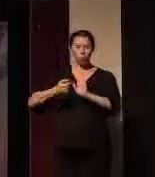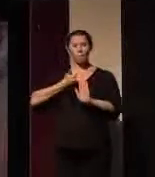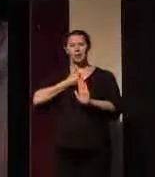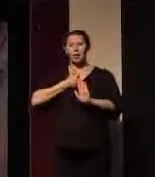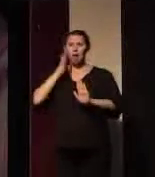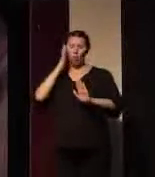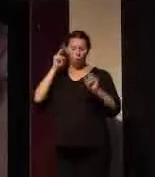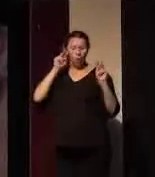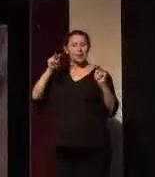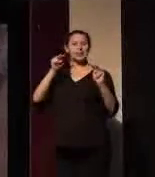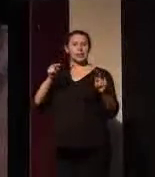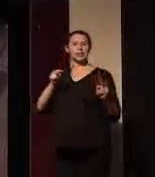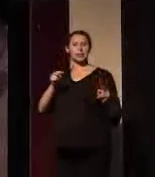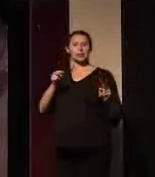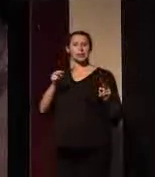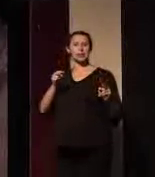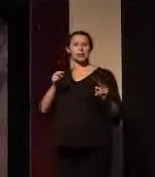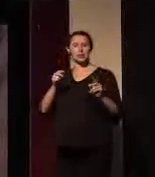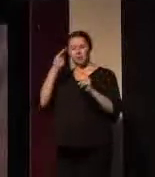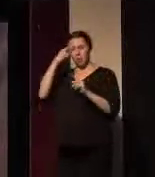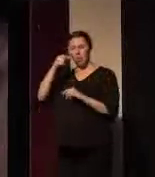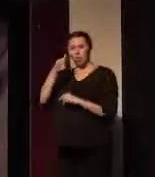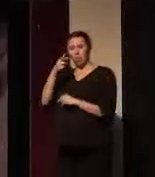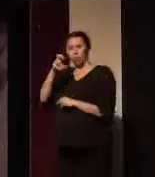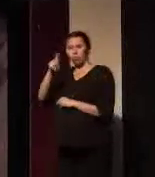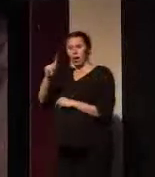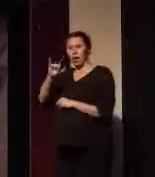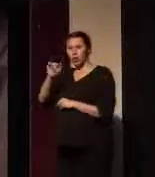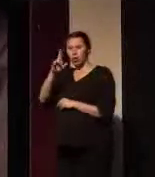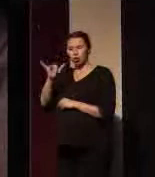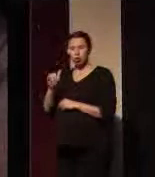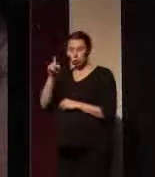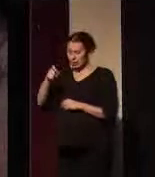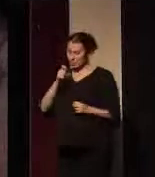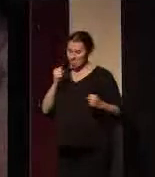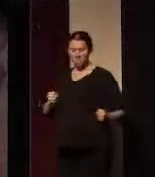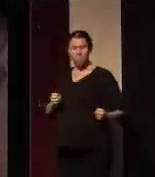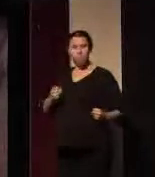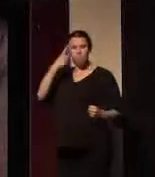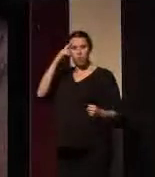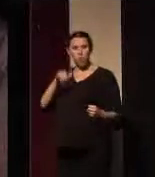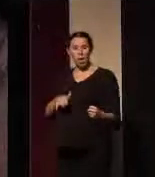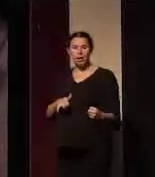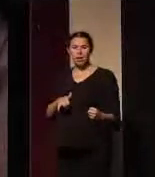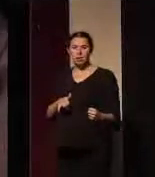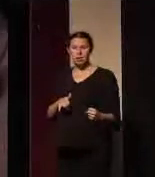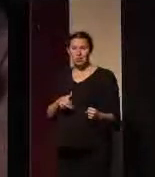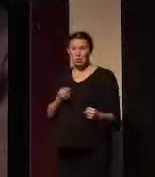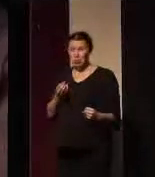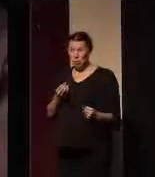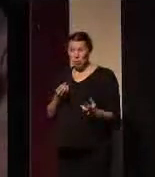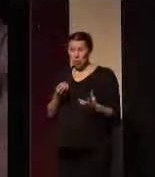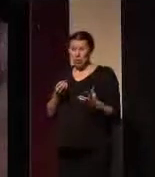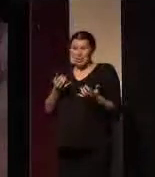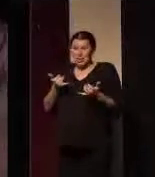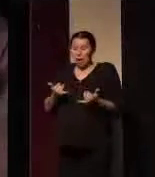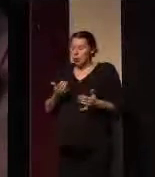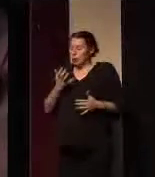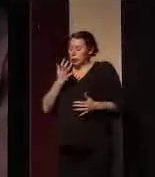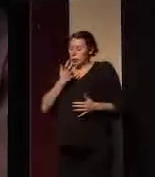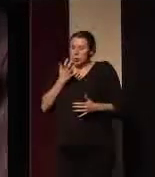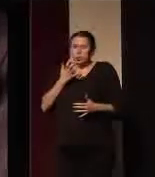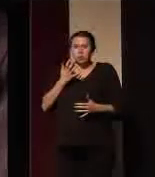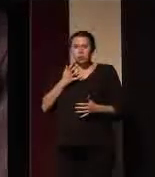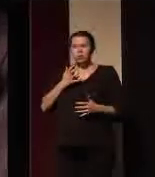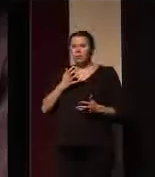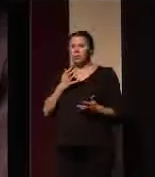grand jury. So that is very troubling and very worrisome to me, even at this early stage. There's so much